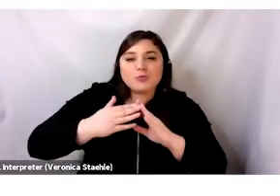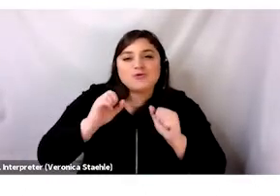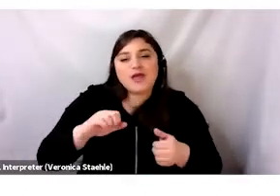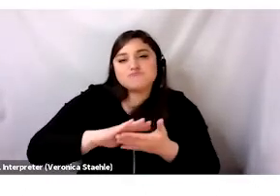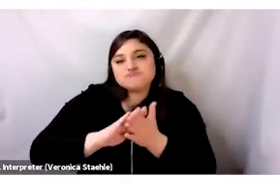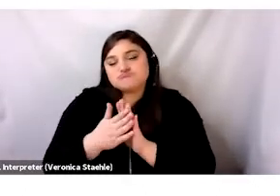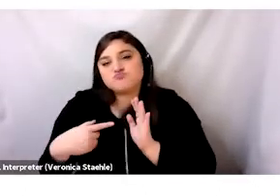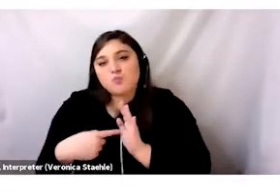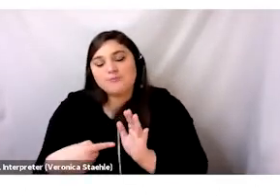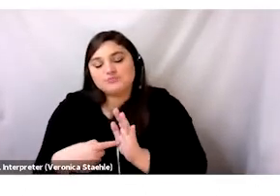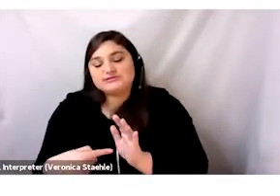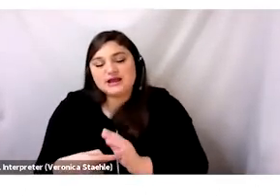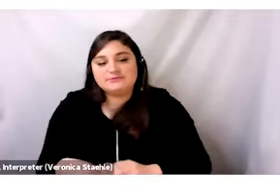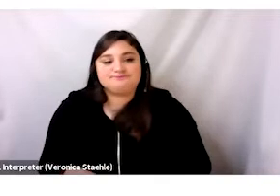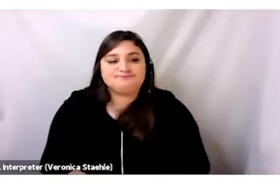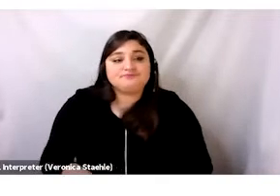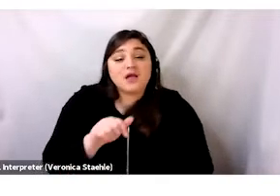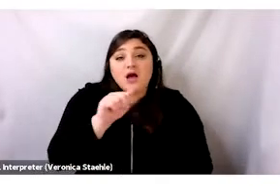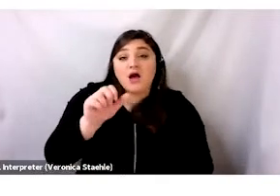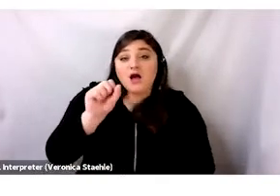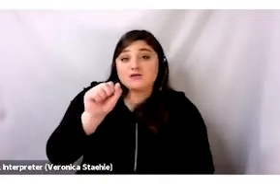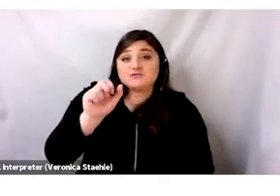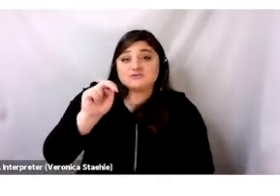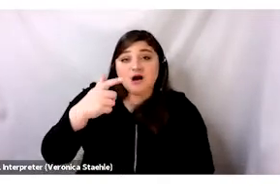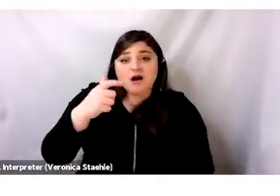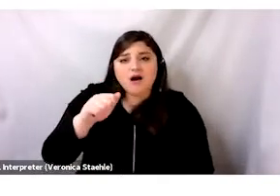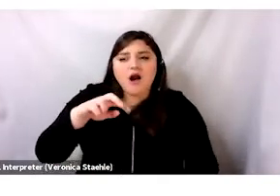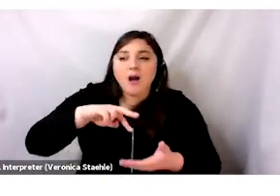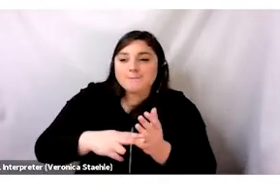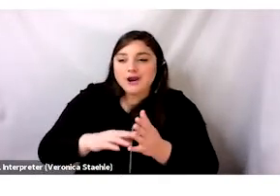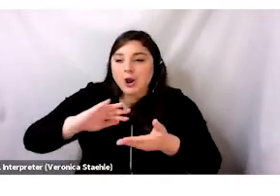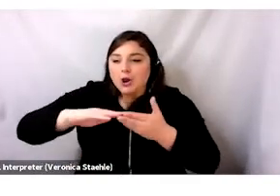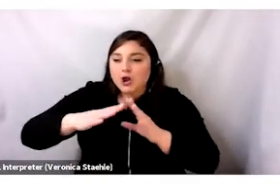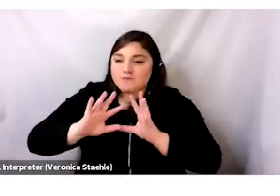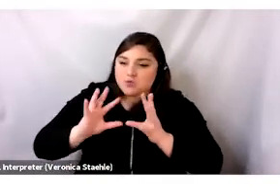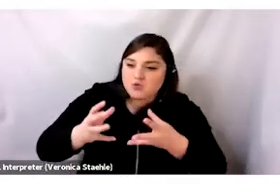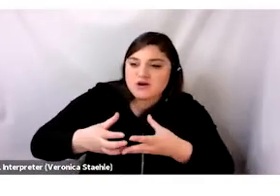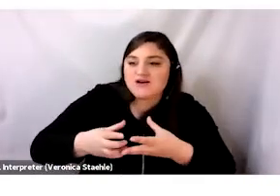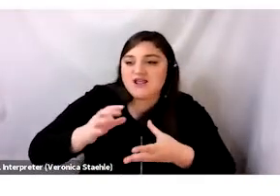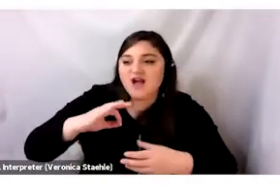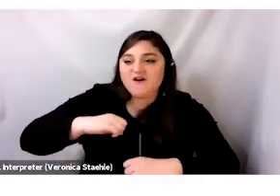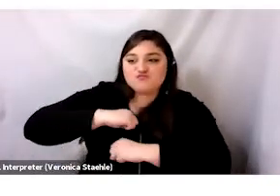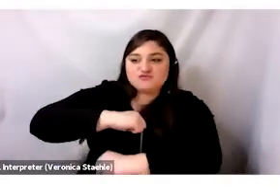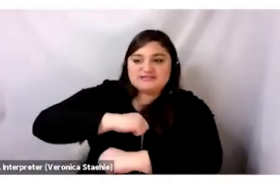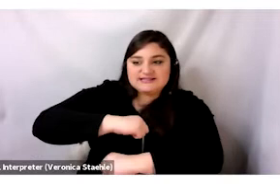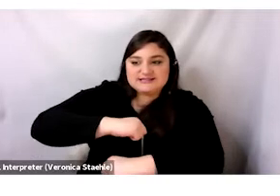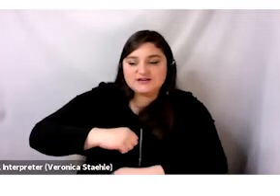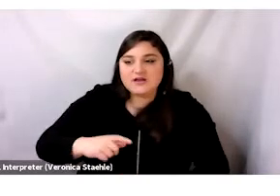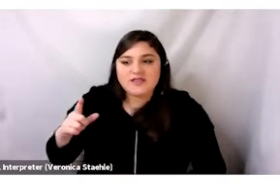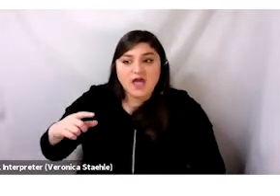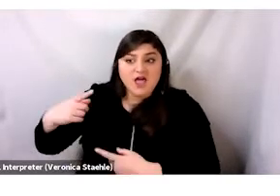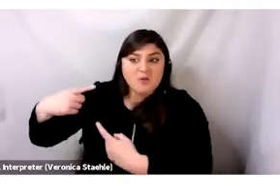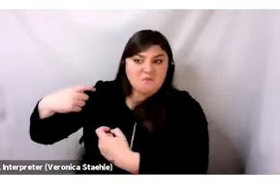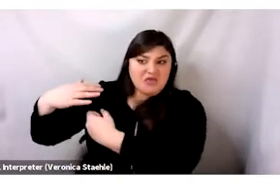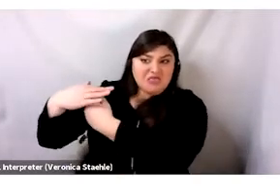A sangha is a community of resistance, resisting the speed, violence, and unwholesome